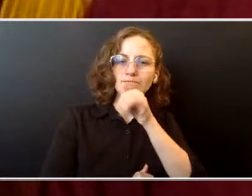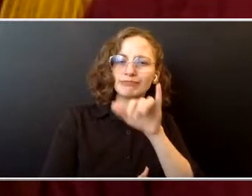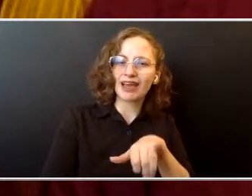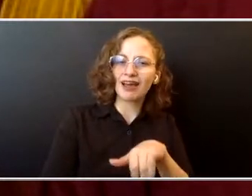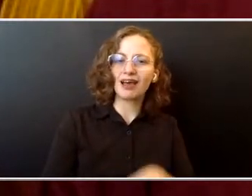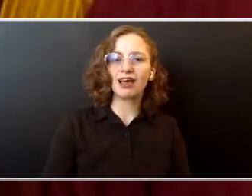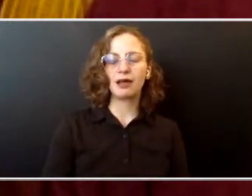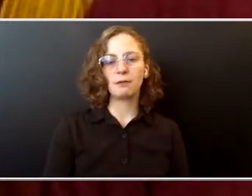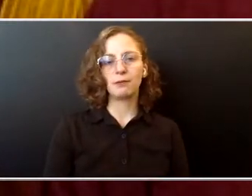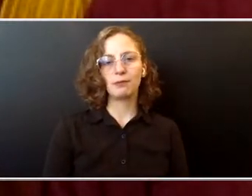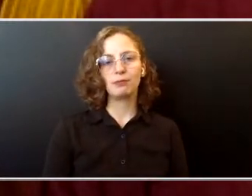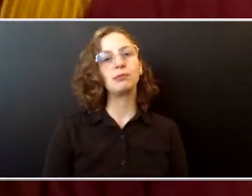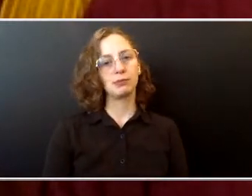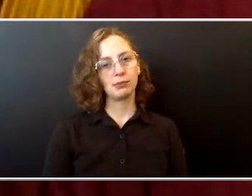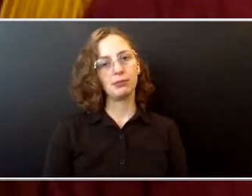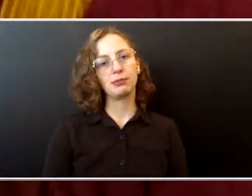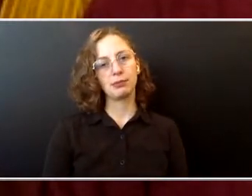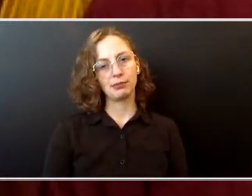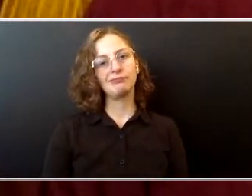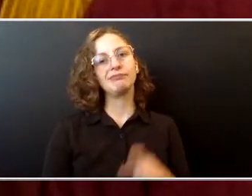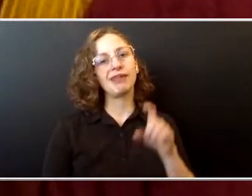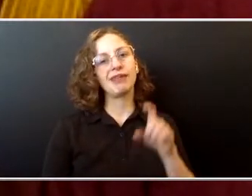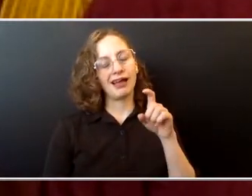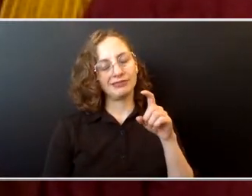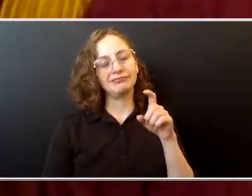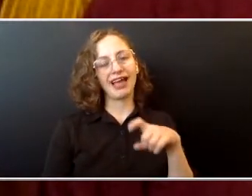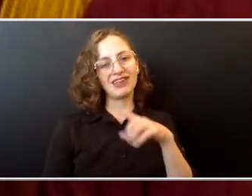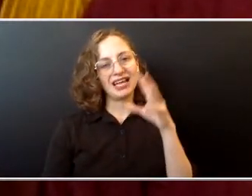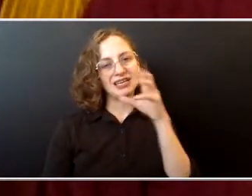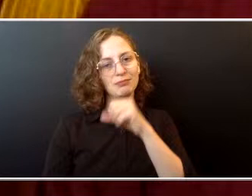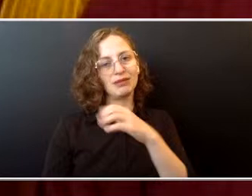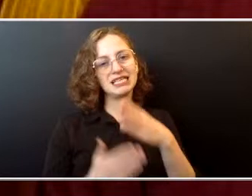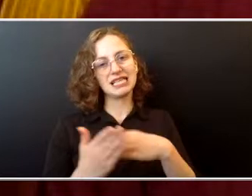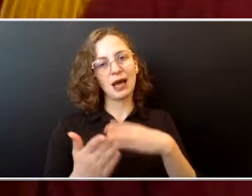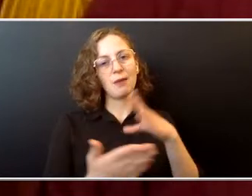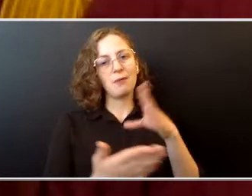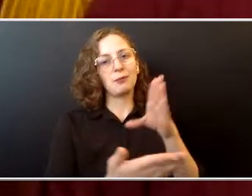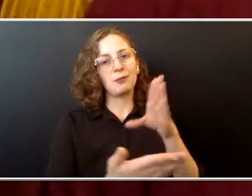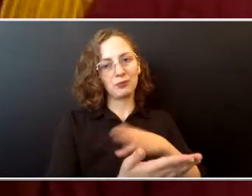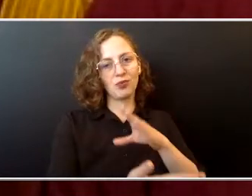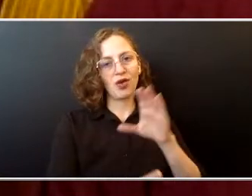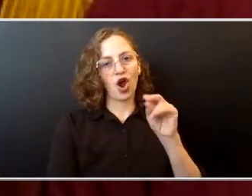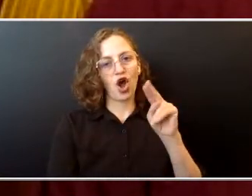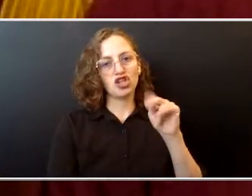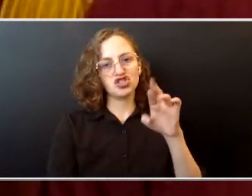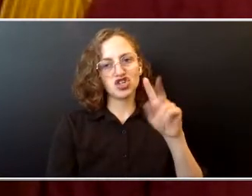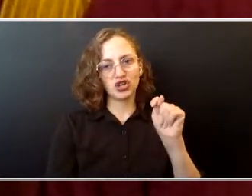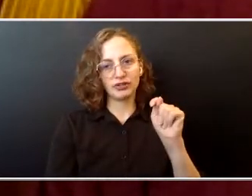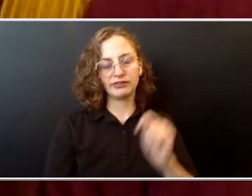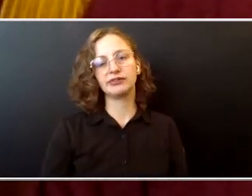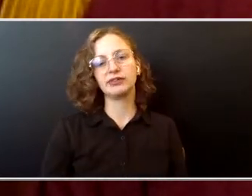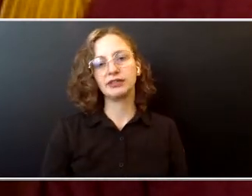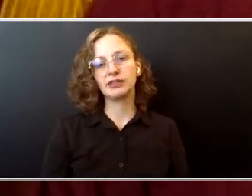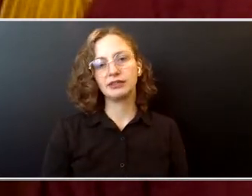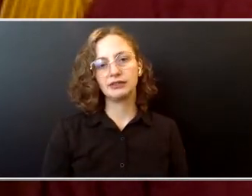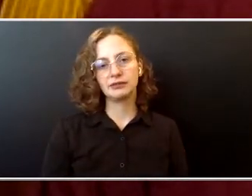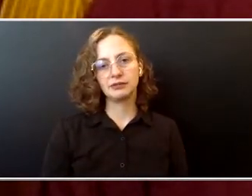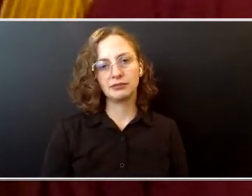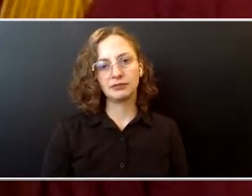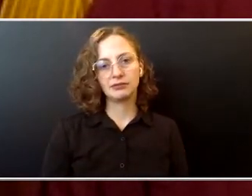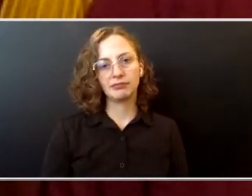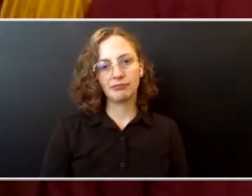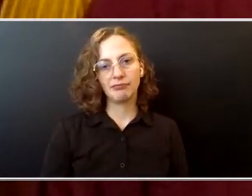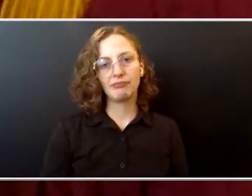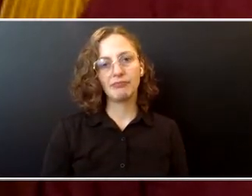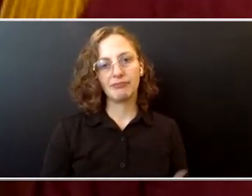I've had to miss out on a couple concerts. Like we usually have like some special day, like mess up days or